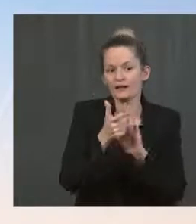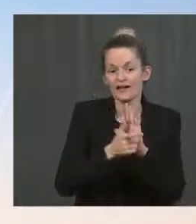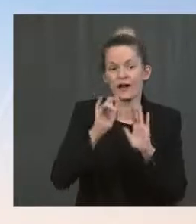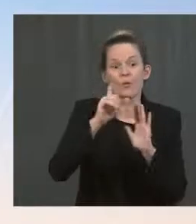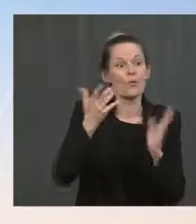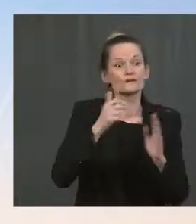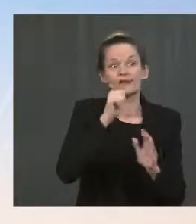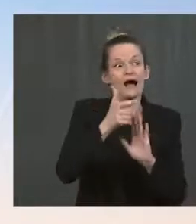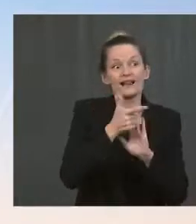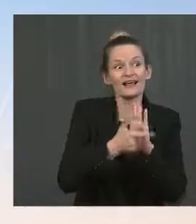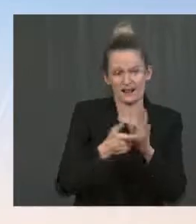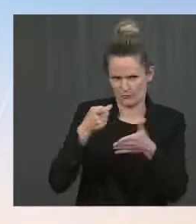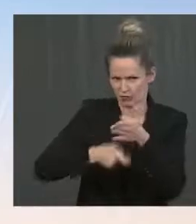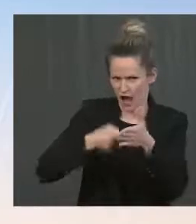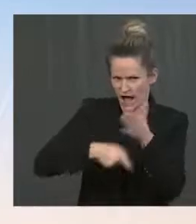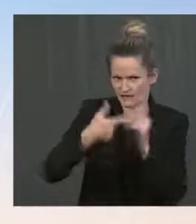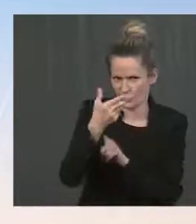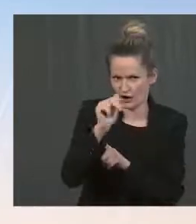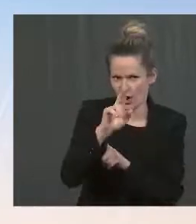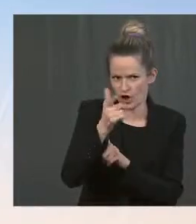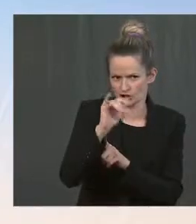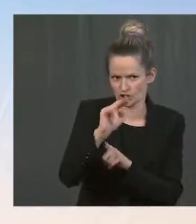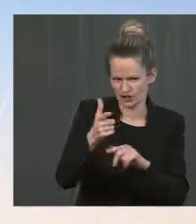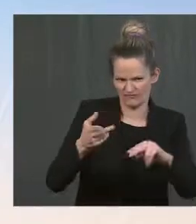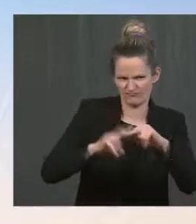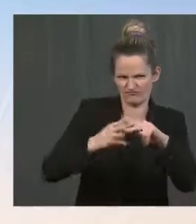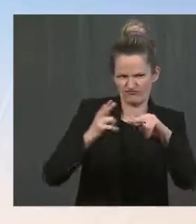their appropriate role, and